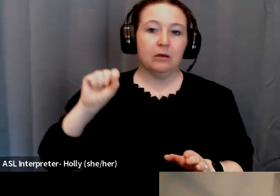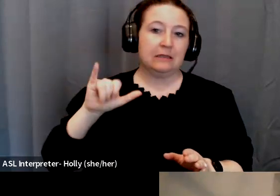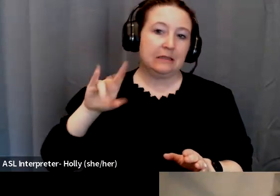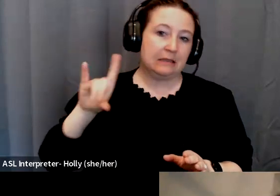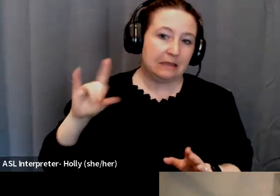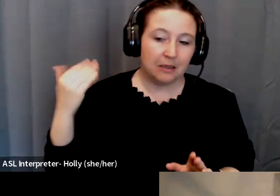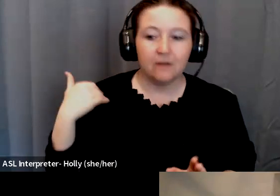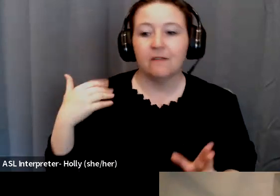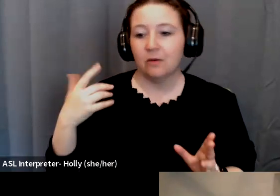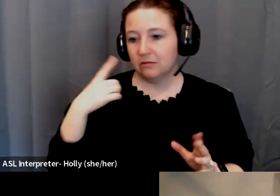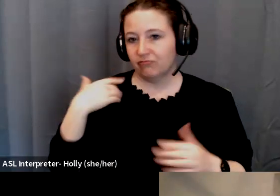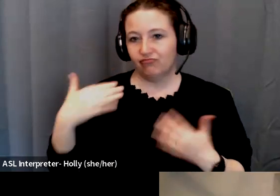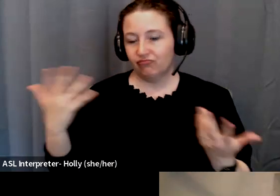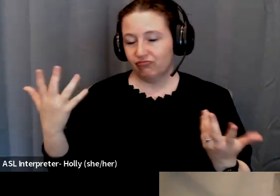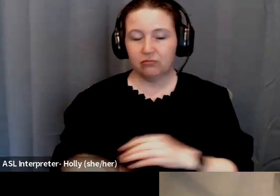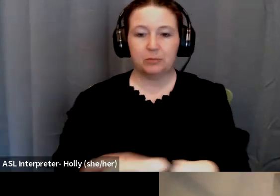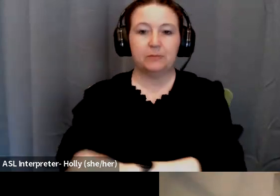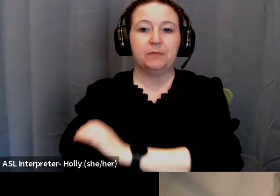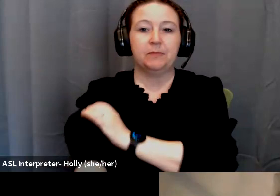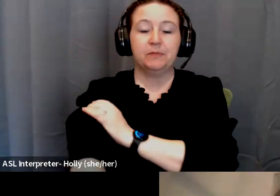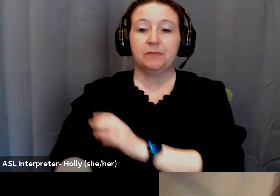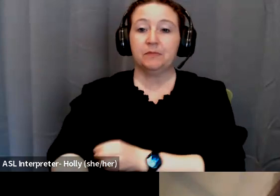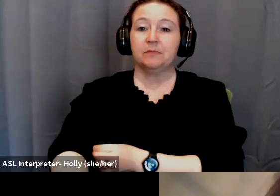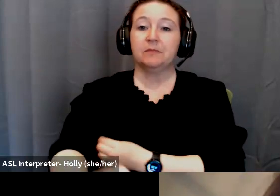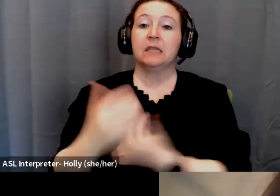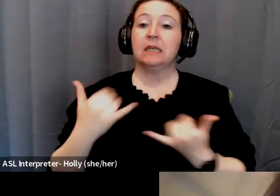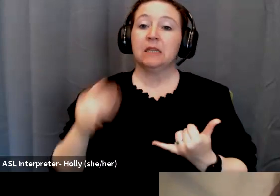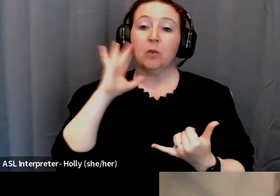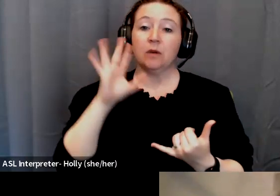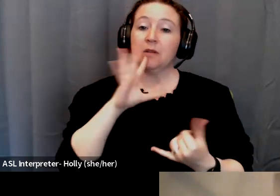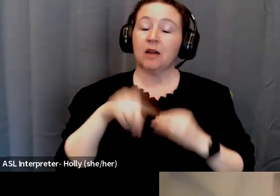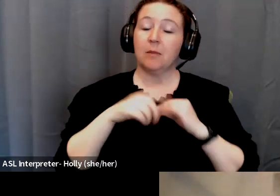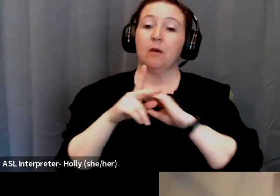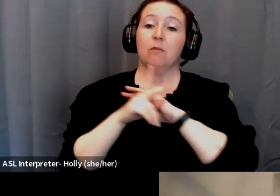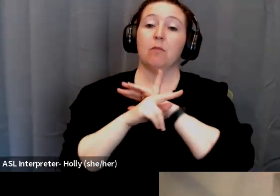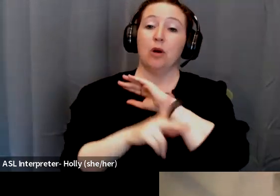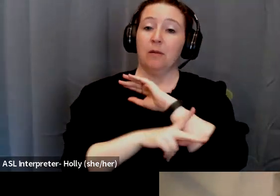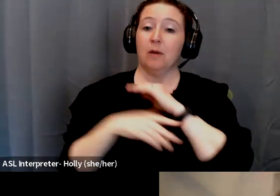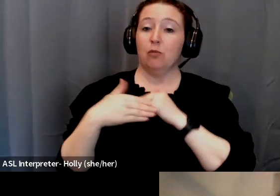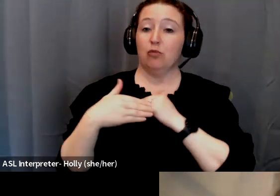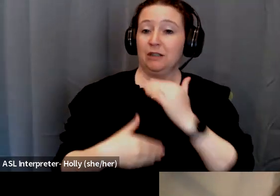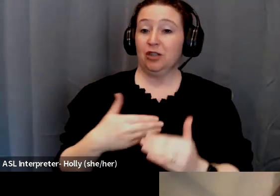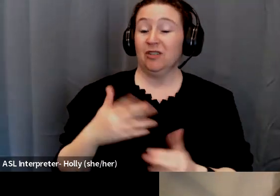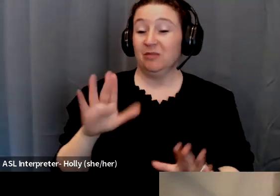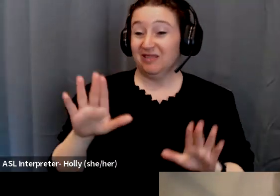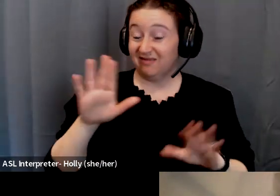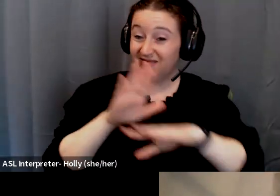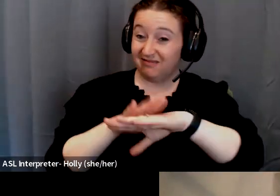for various other things. So we're going to talk about parliamentary procedure. but I'm going to tell you right up